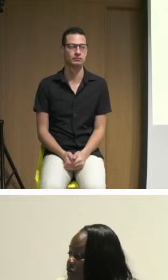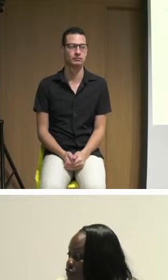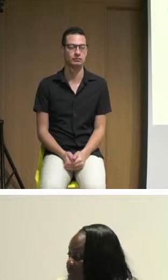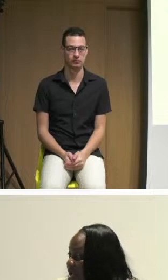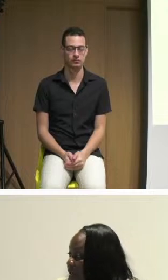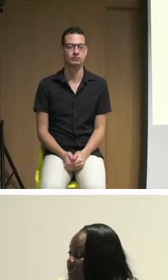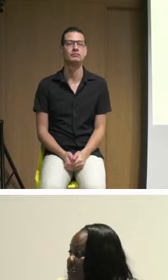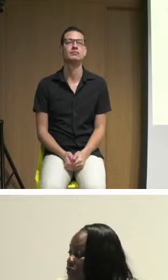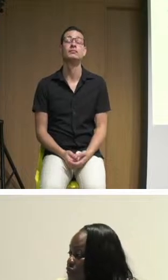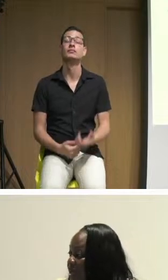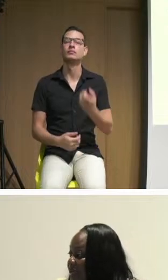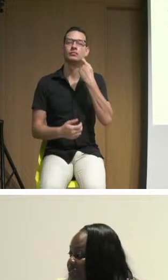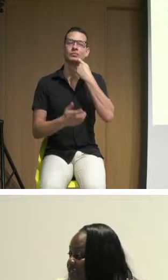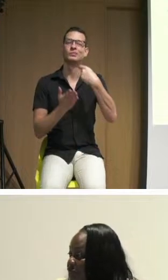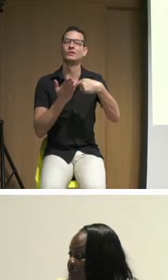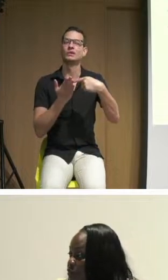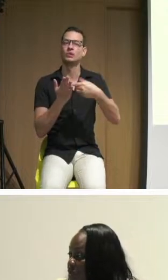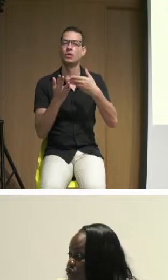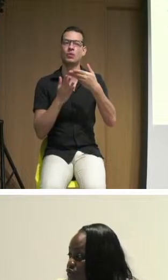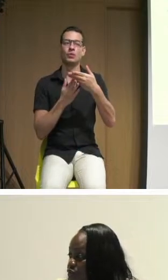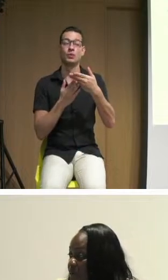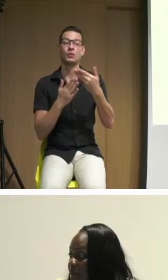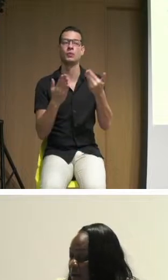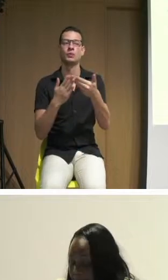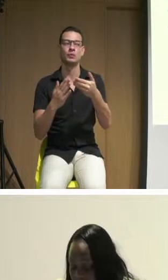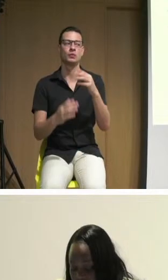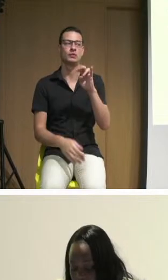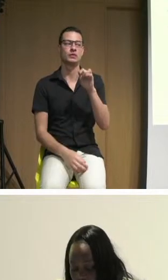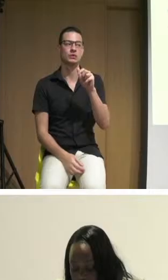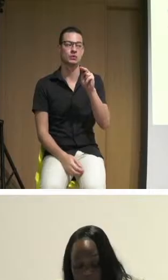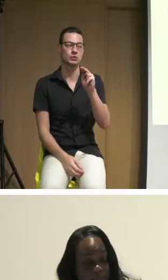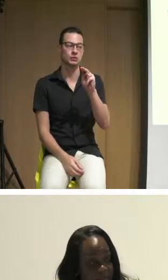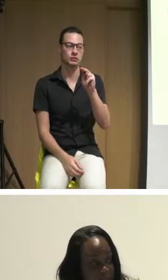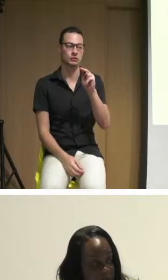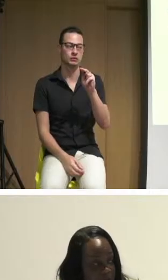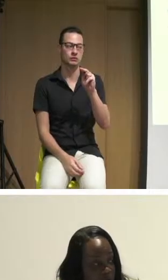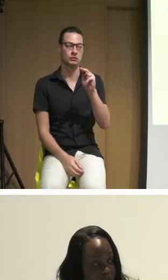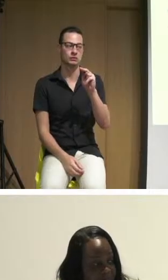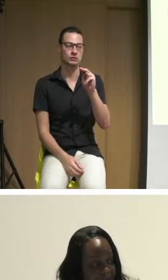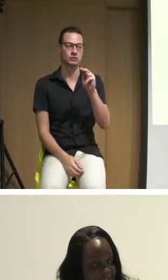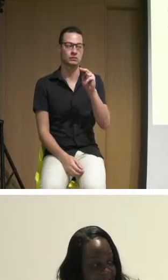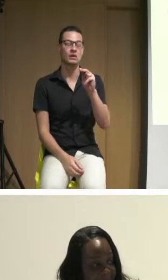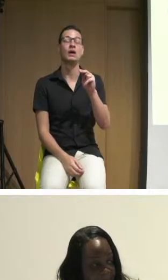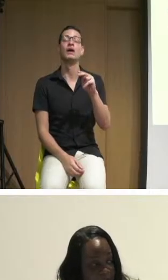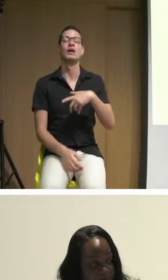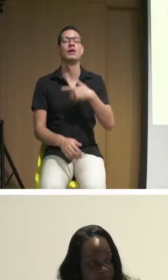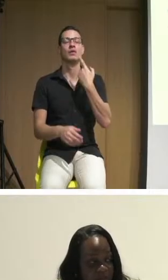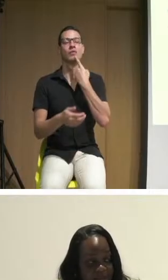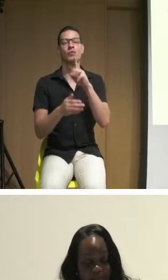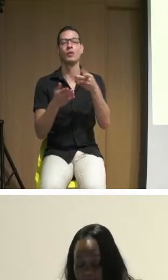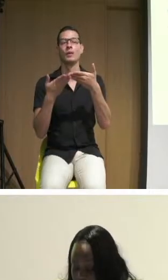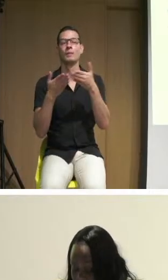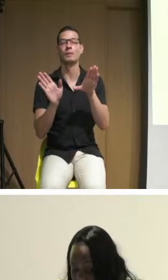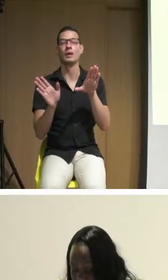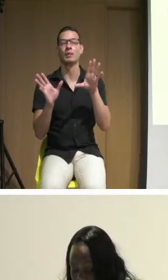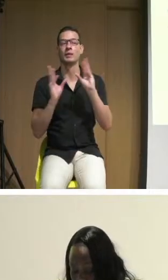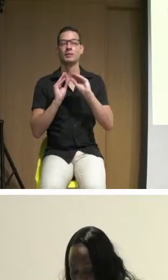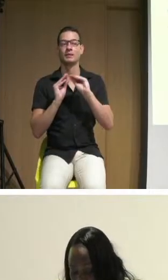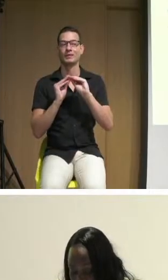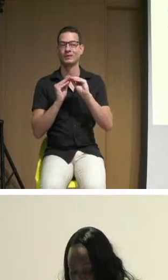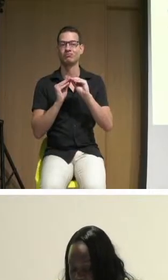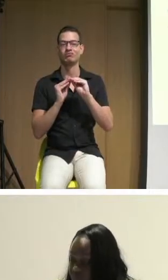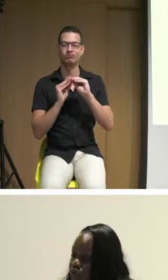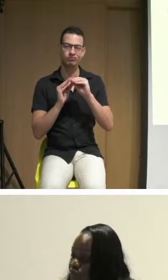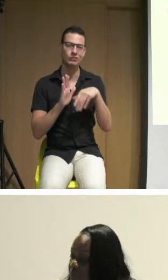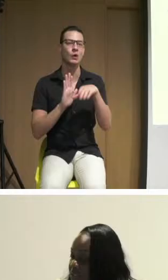haven't looked through that, let's look through that and see if we want to amend the public hearing code of conduct. If you hadn't had an opportunity to do